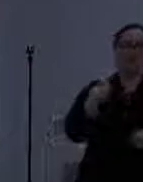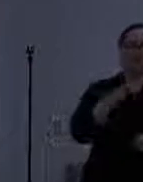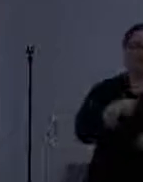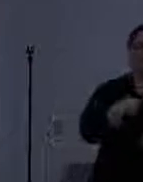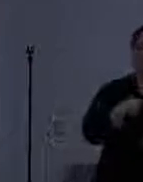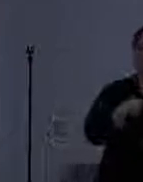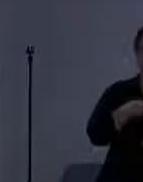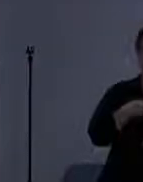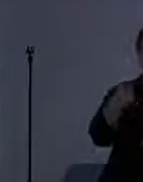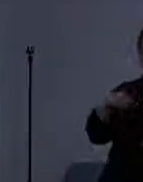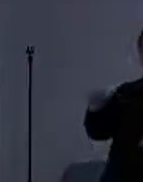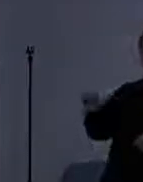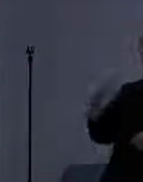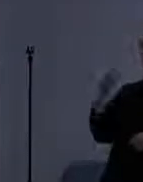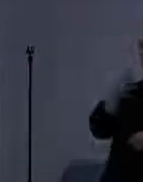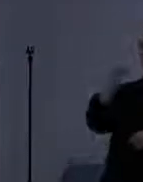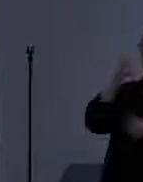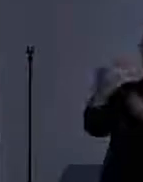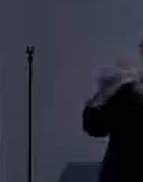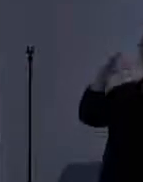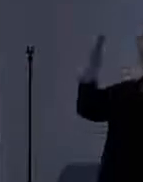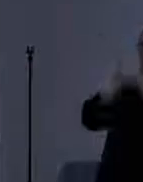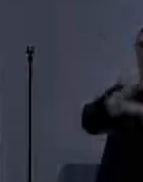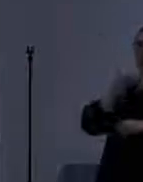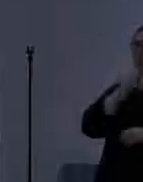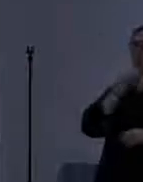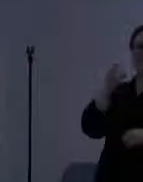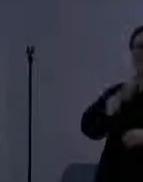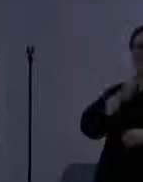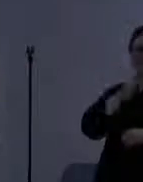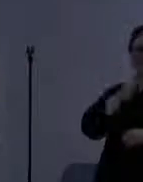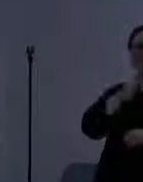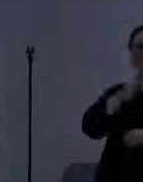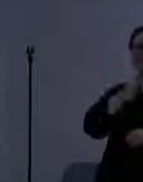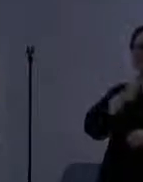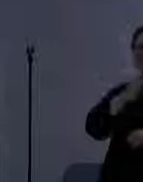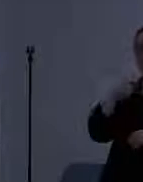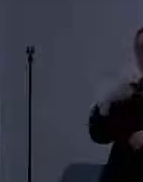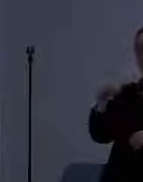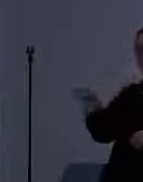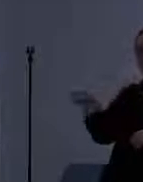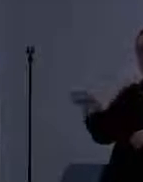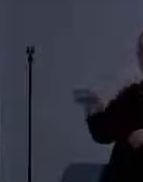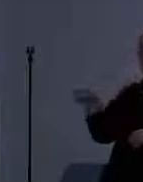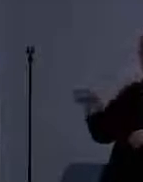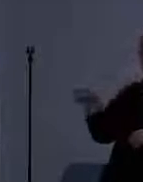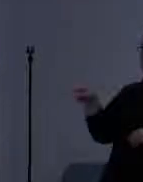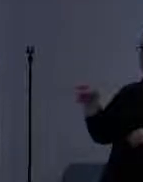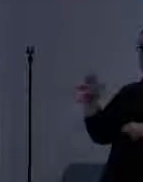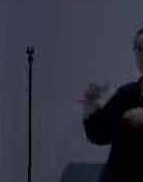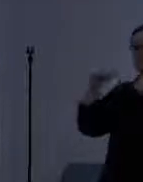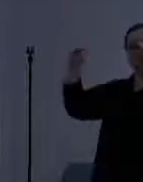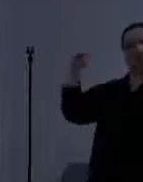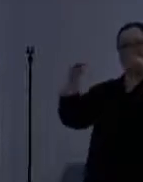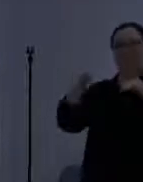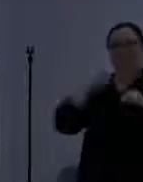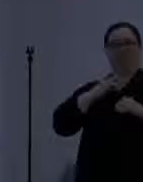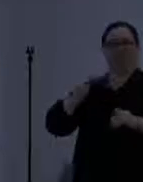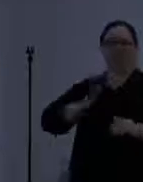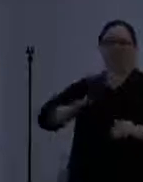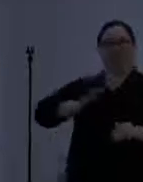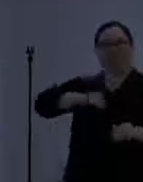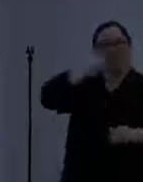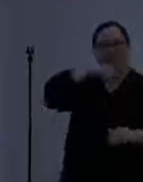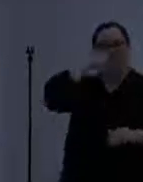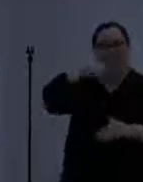you're held to a higher level of accountability because that's a higher area where there's a higher risk, and we know